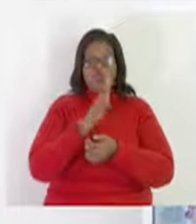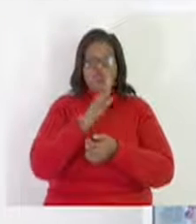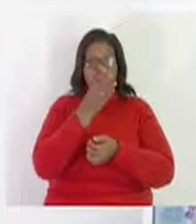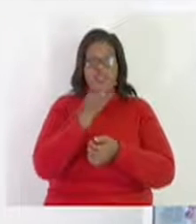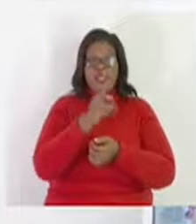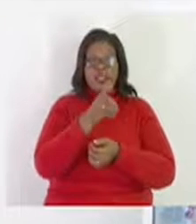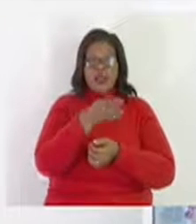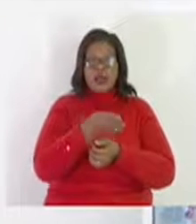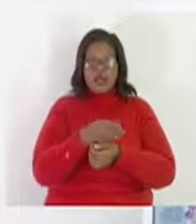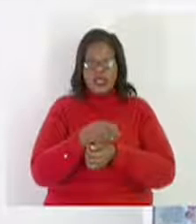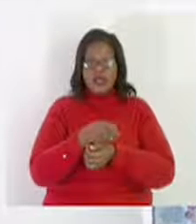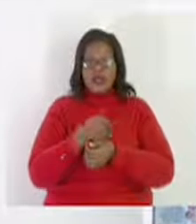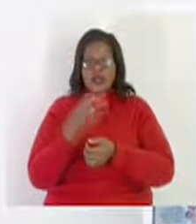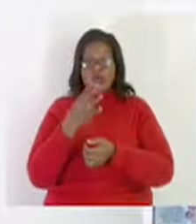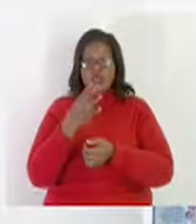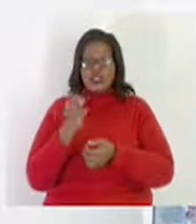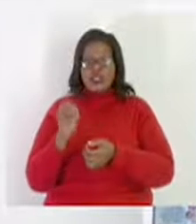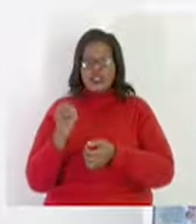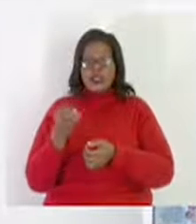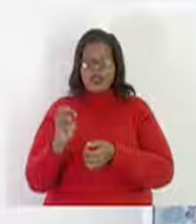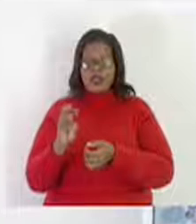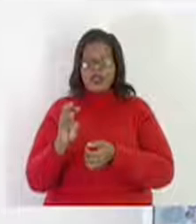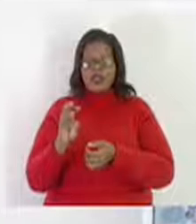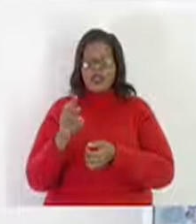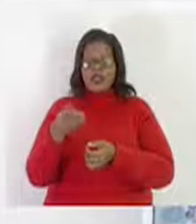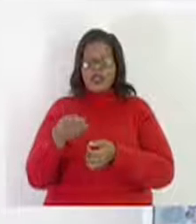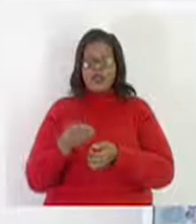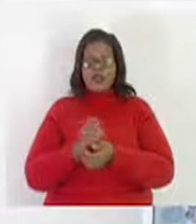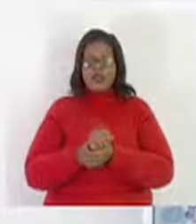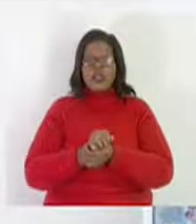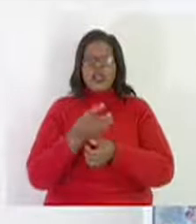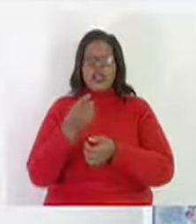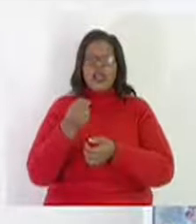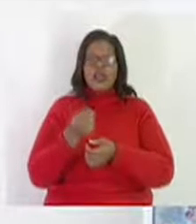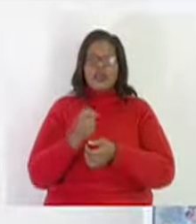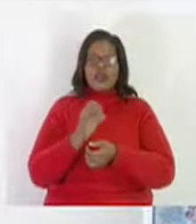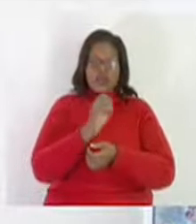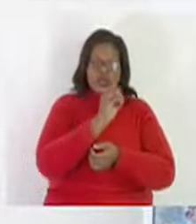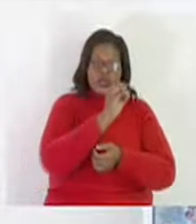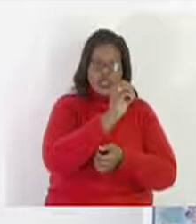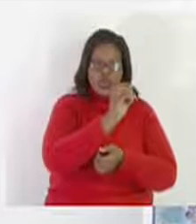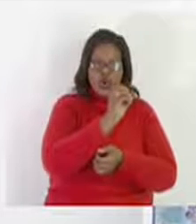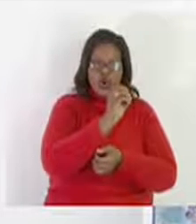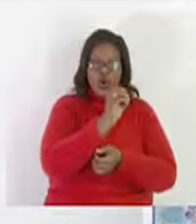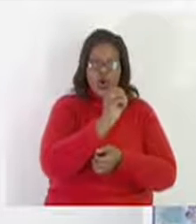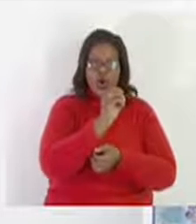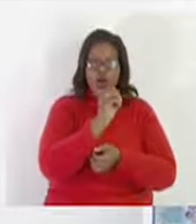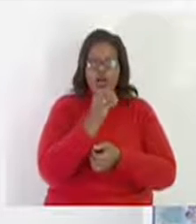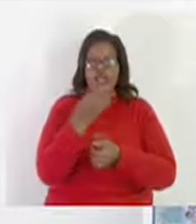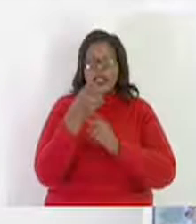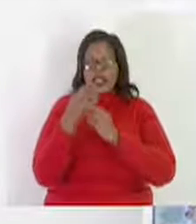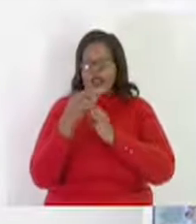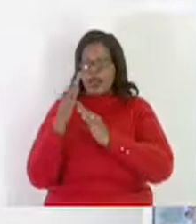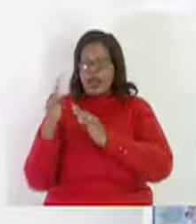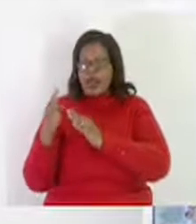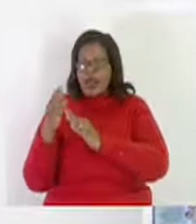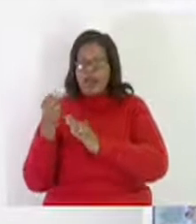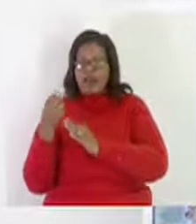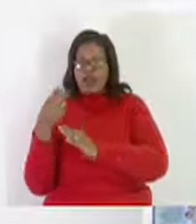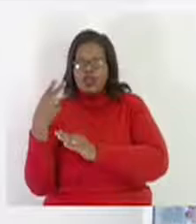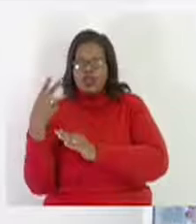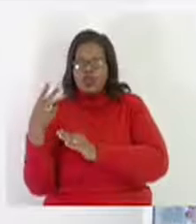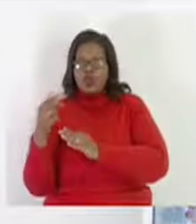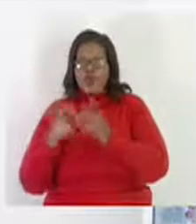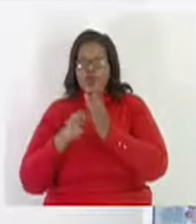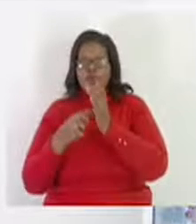46,000, 46,000, and I have end 23, that here I have 200, meaning